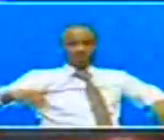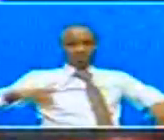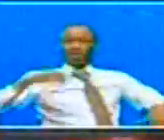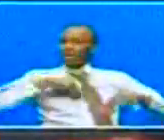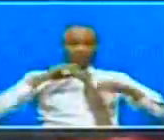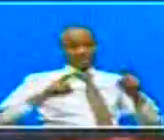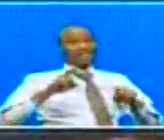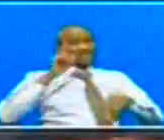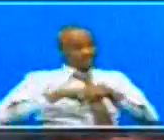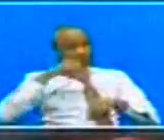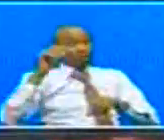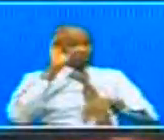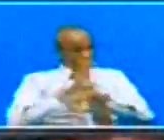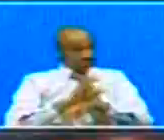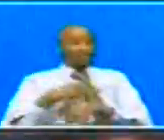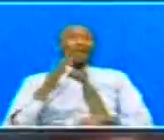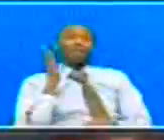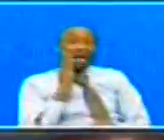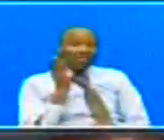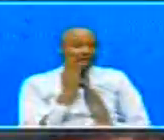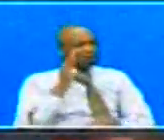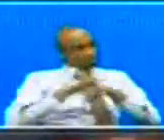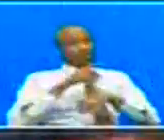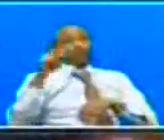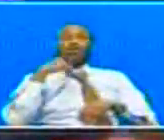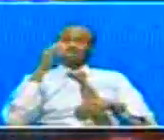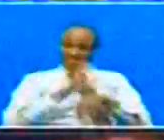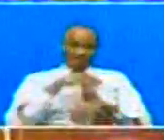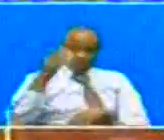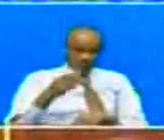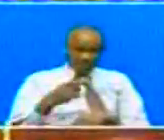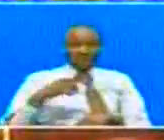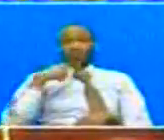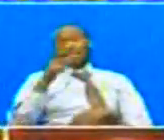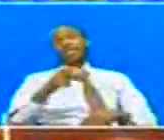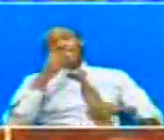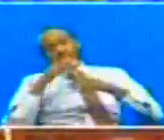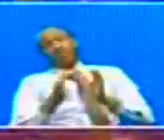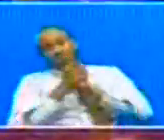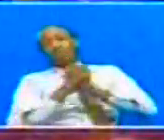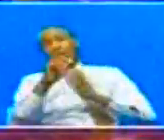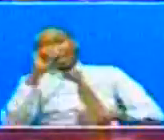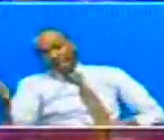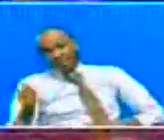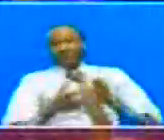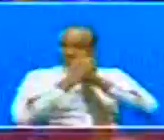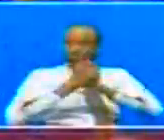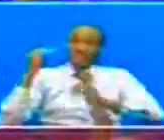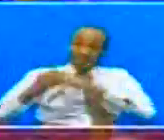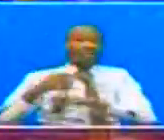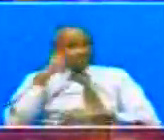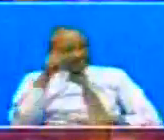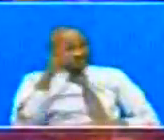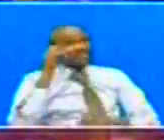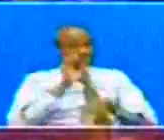to church, and my mother is so good when she goes to church, they say, Salimia ule mwingine. What do they say? Yeah. Salimia, wherever you know this thing. Correct.